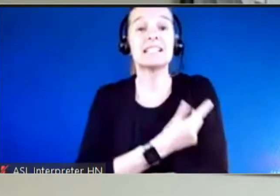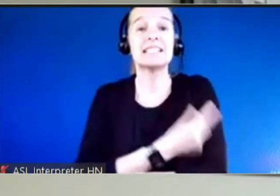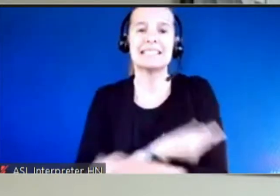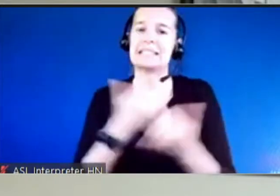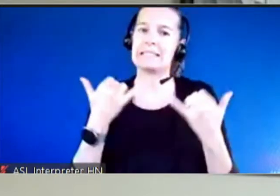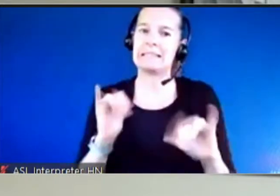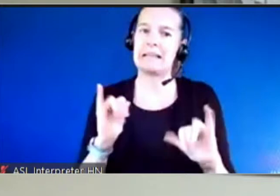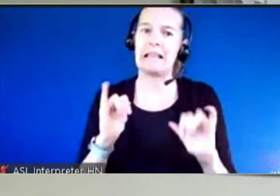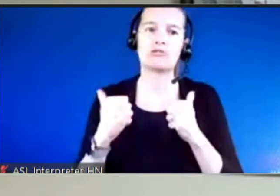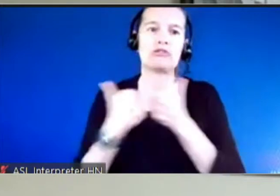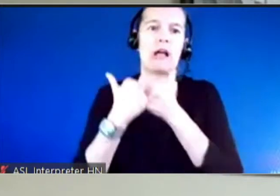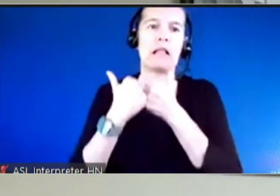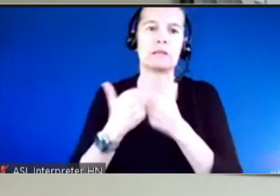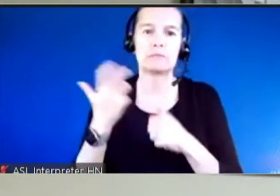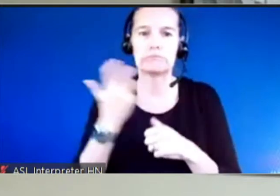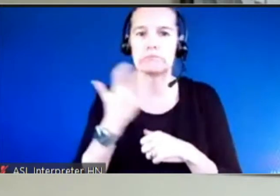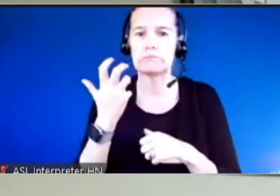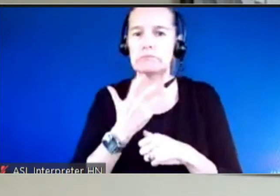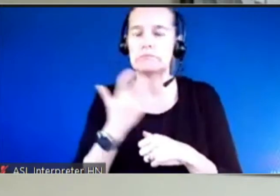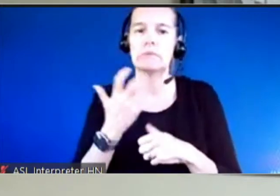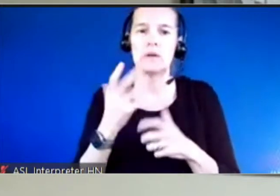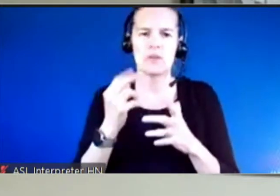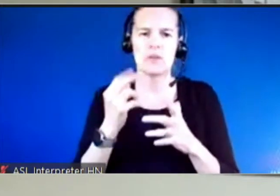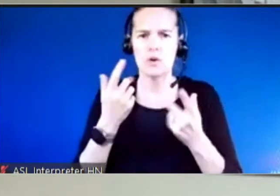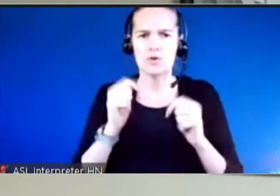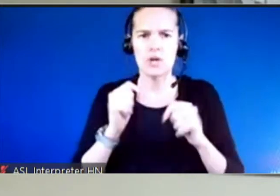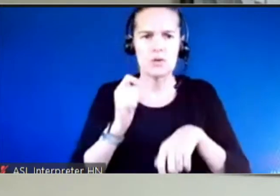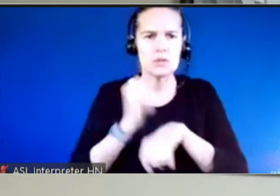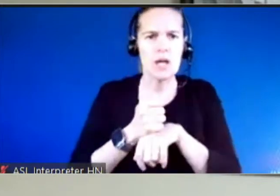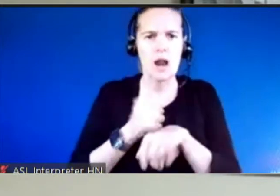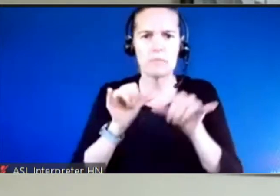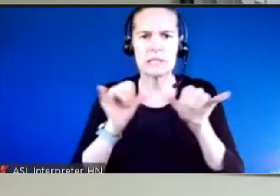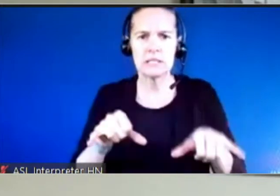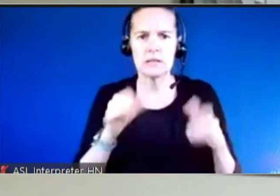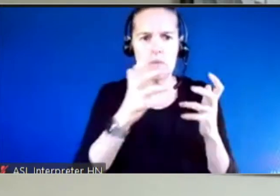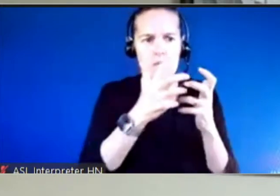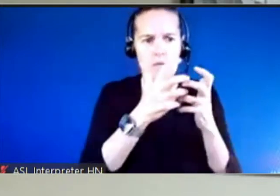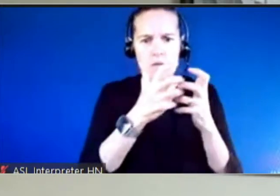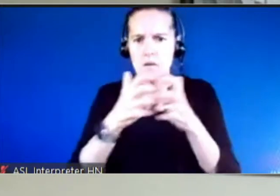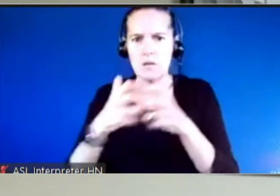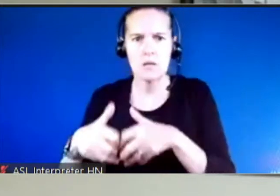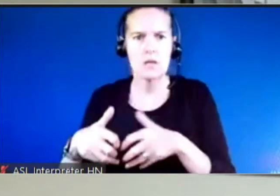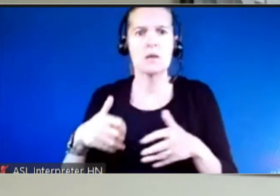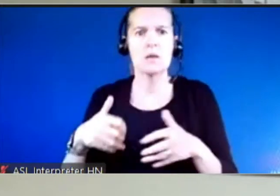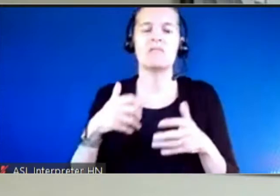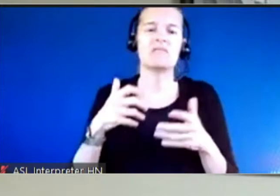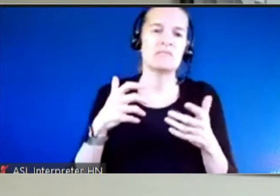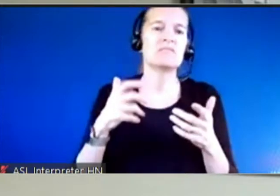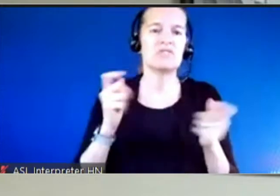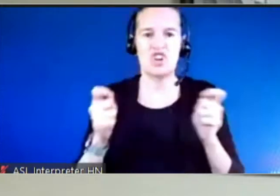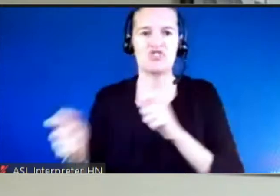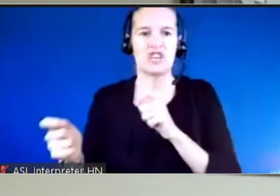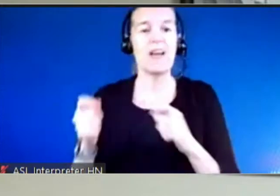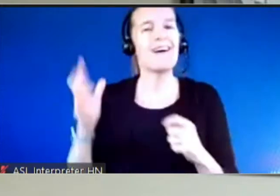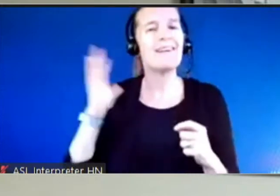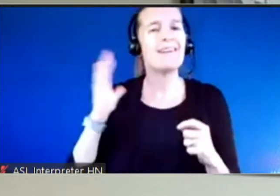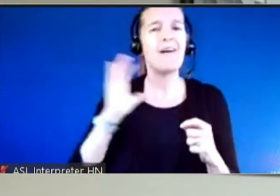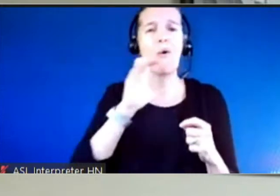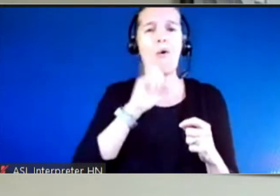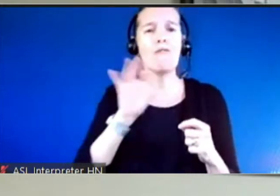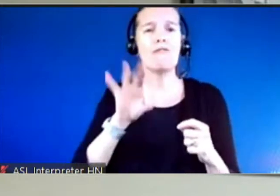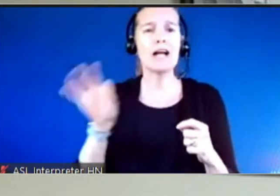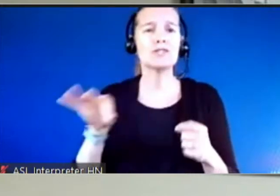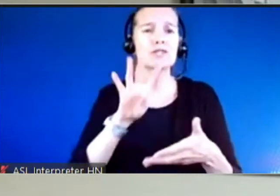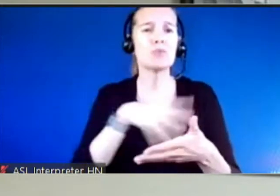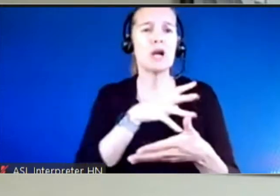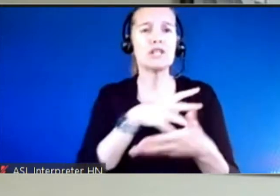for the vaccines is very complex, and it's changing. We have used old-fashioned spreadsheets and vaccinate